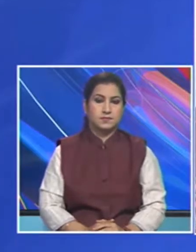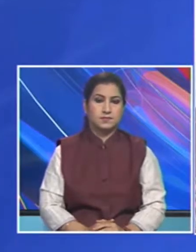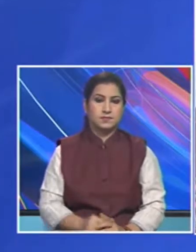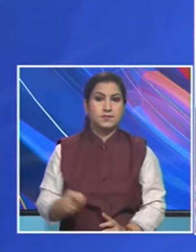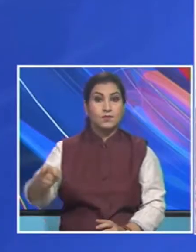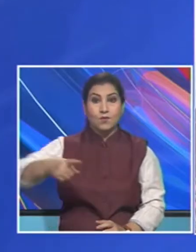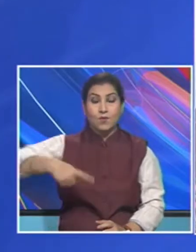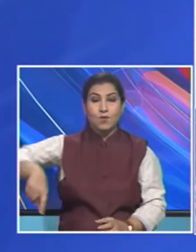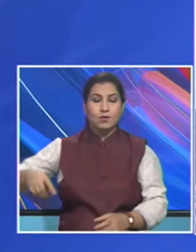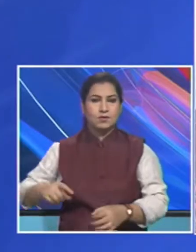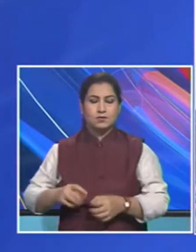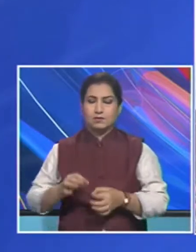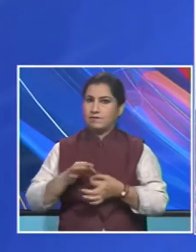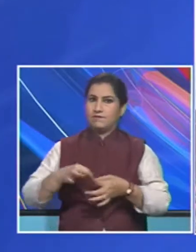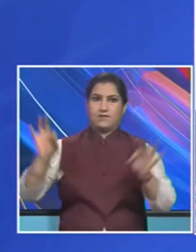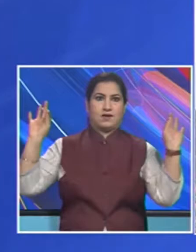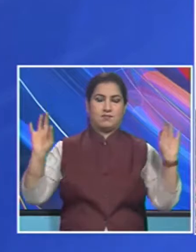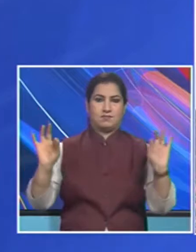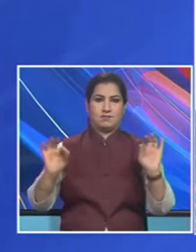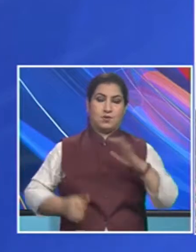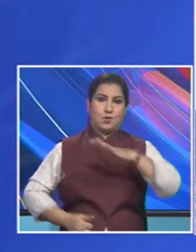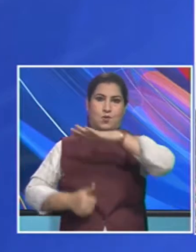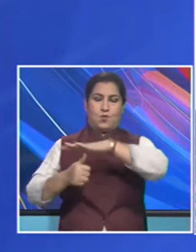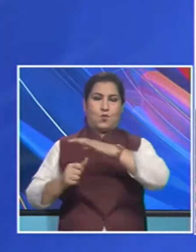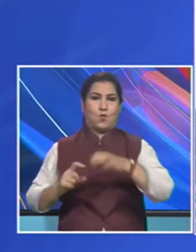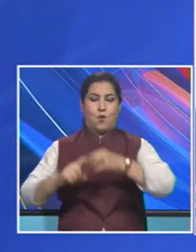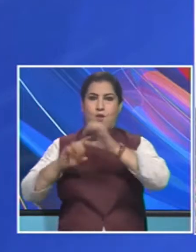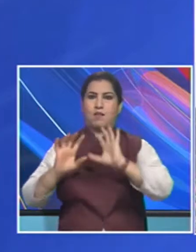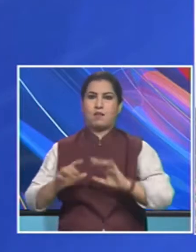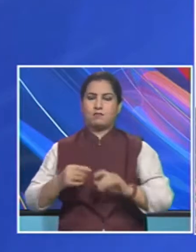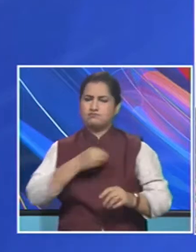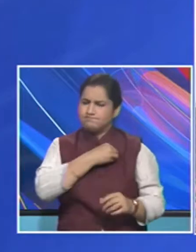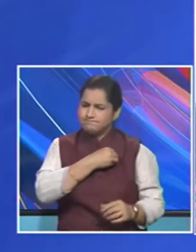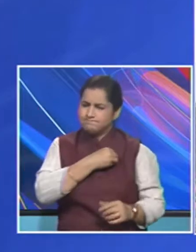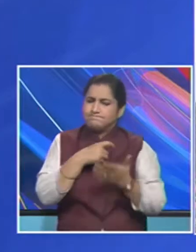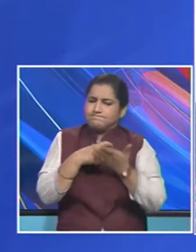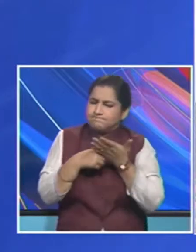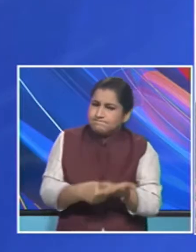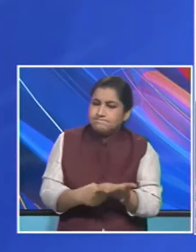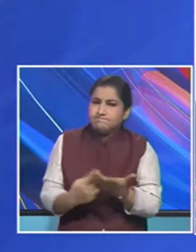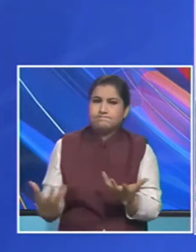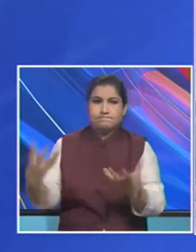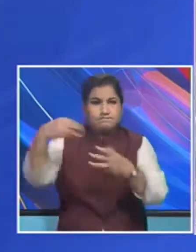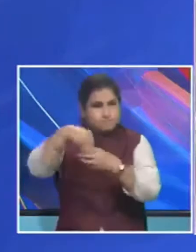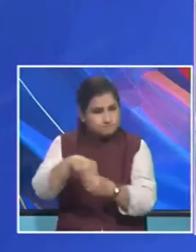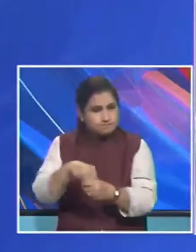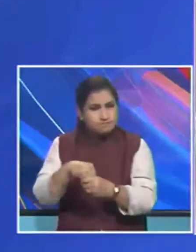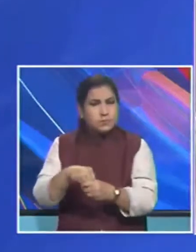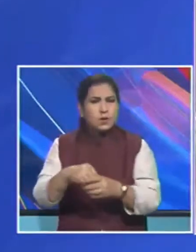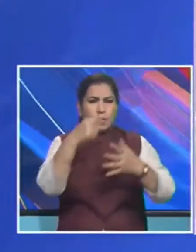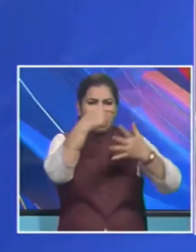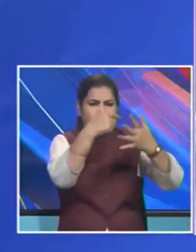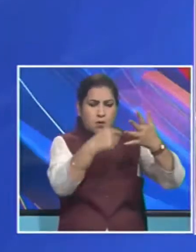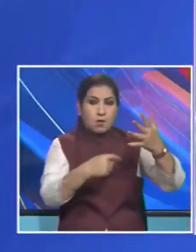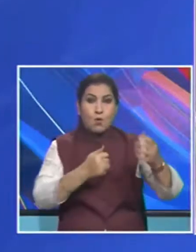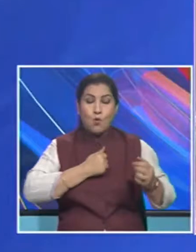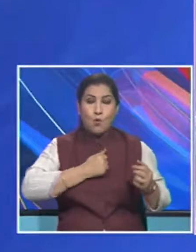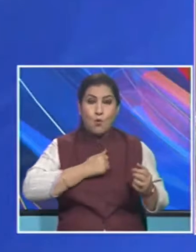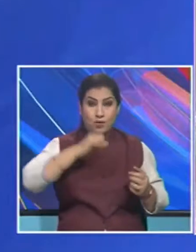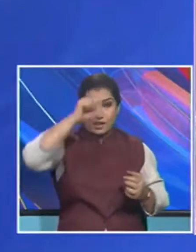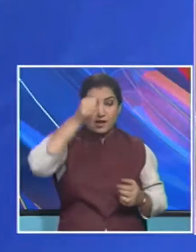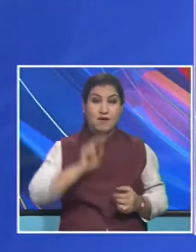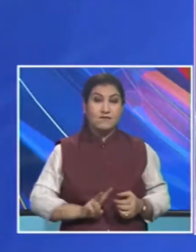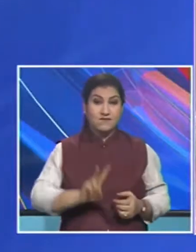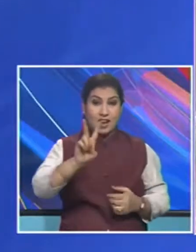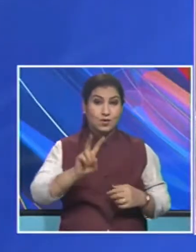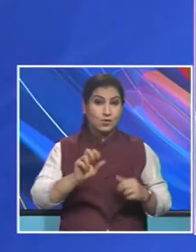Equality, freedom, justice, pluralism, tolerance, respect, participation. The list of values that a democracy